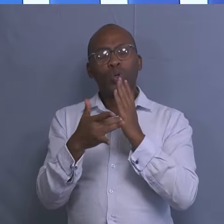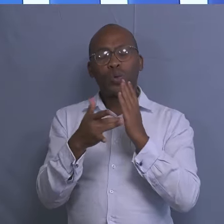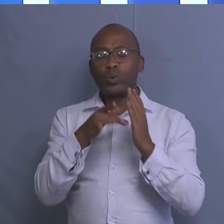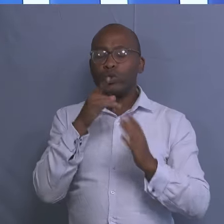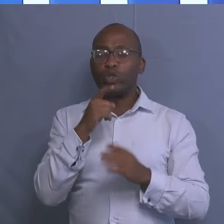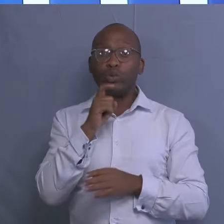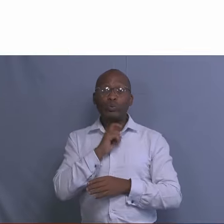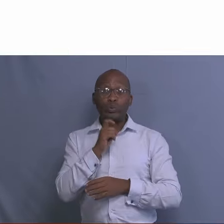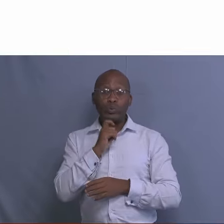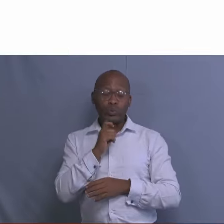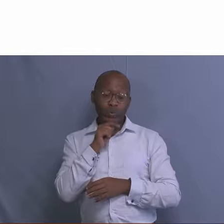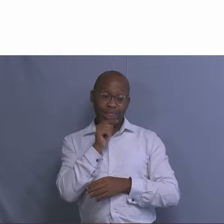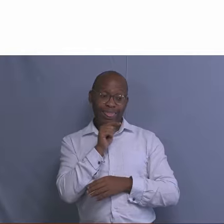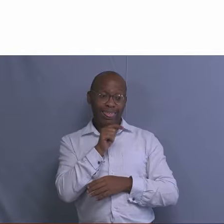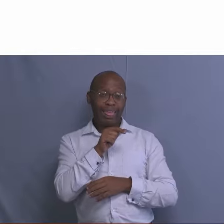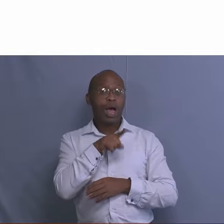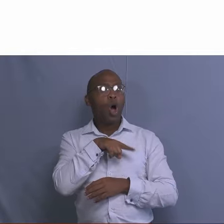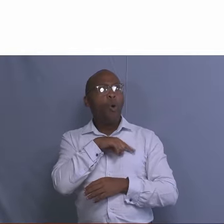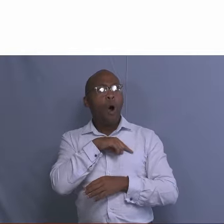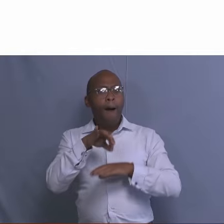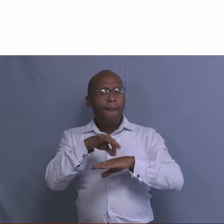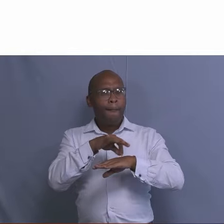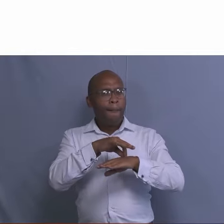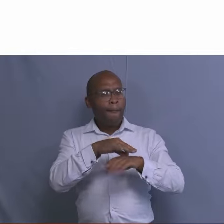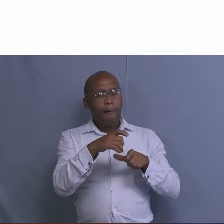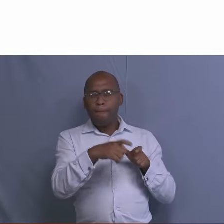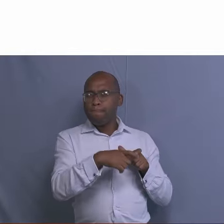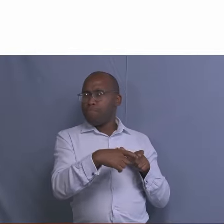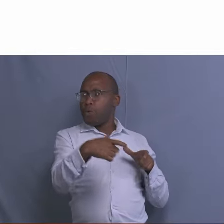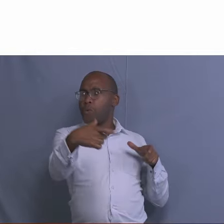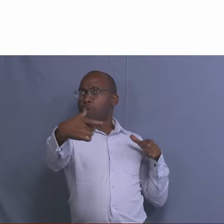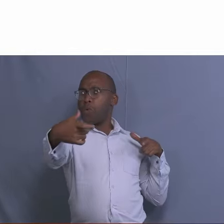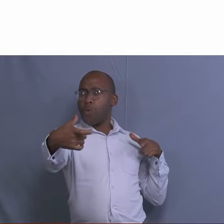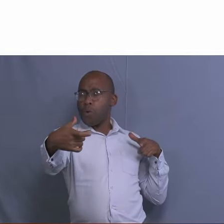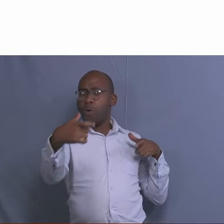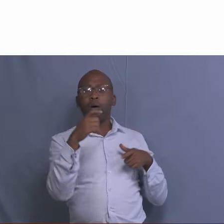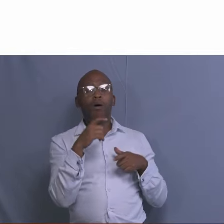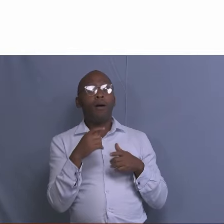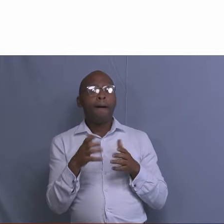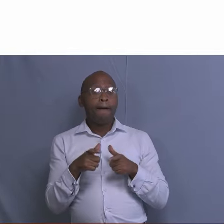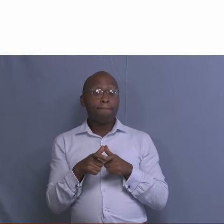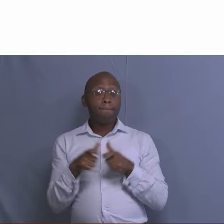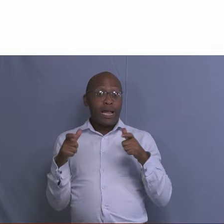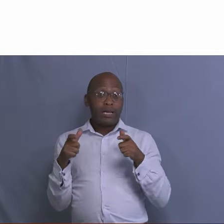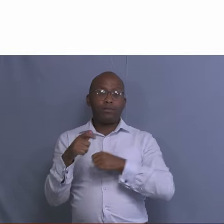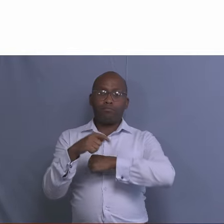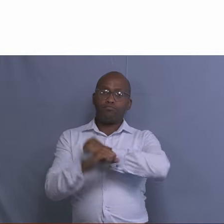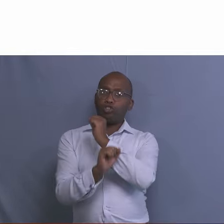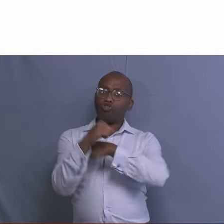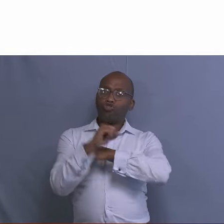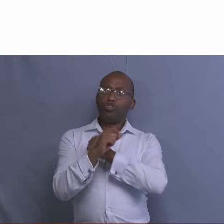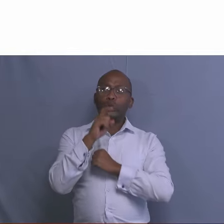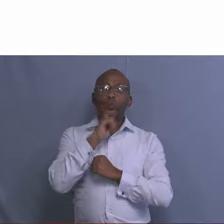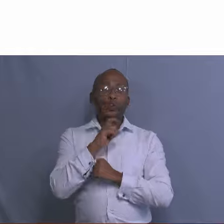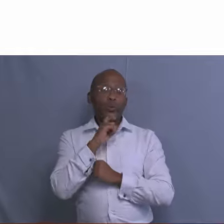mechanized. So they use a lot of machines, especially in the case of